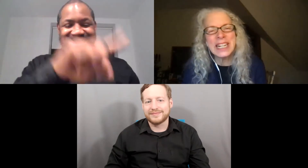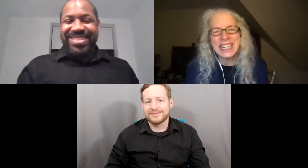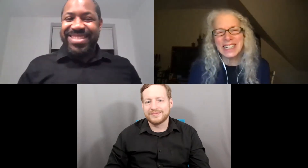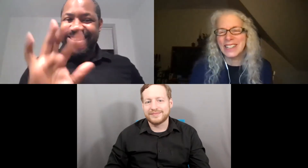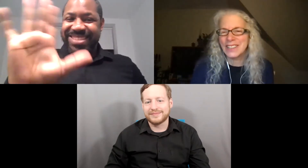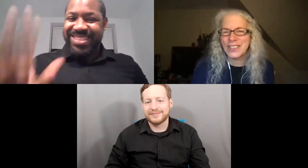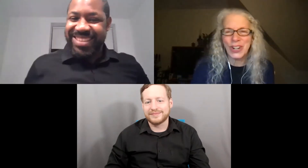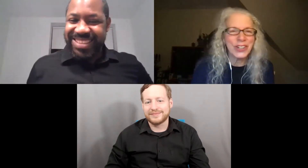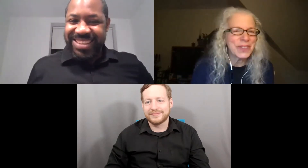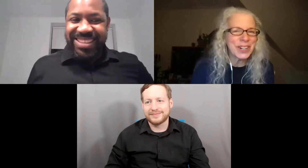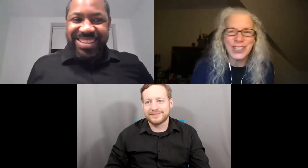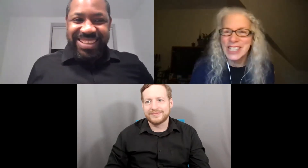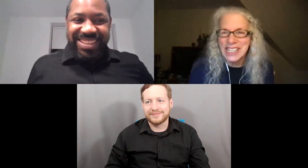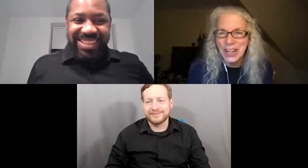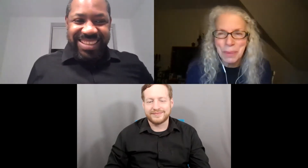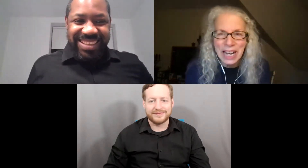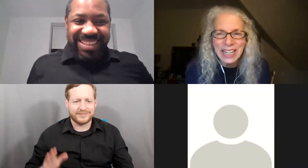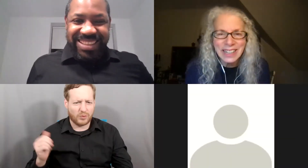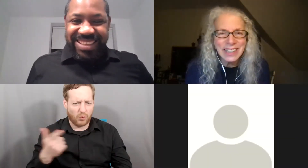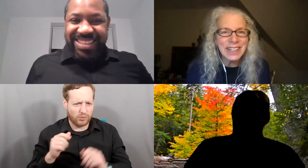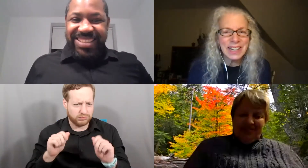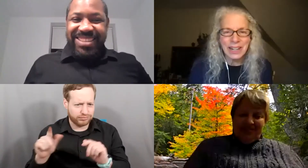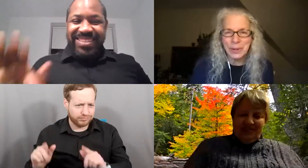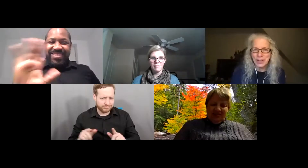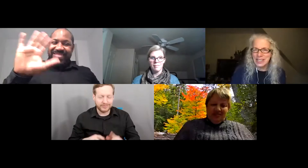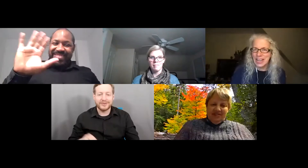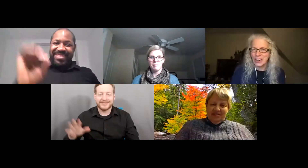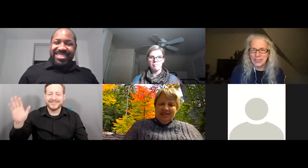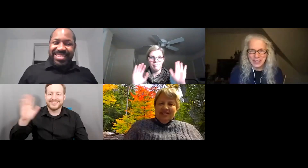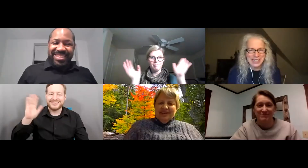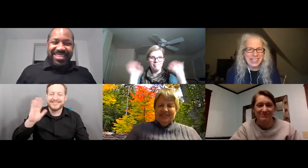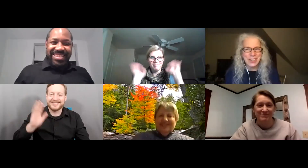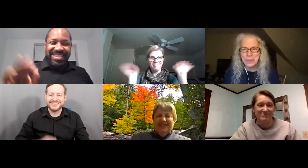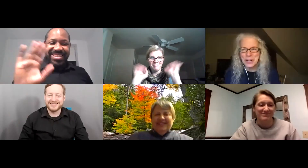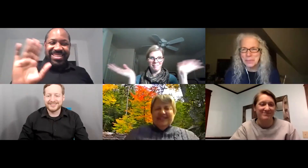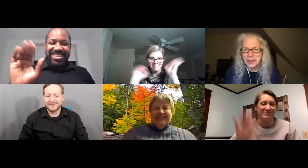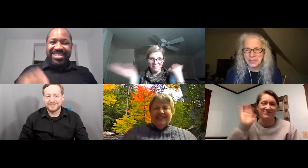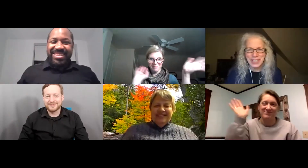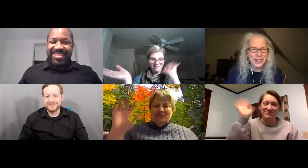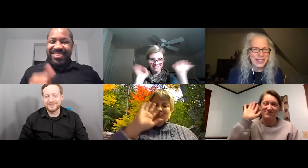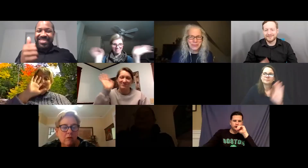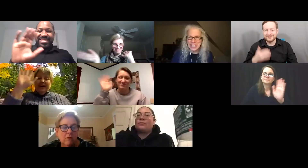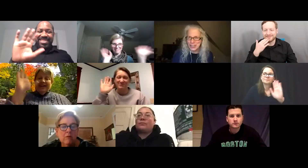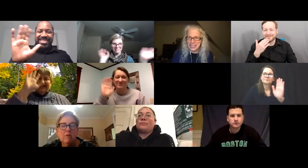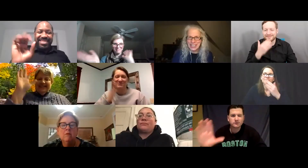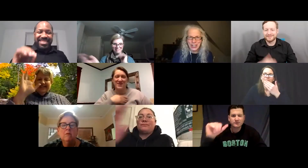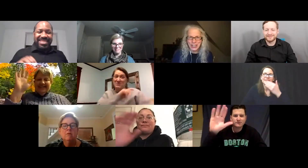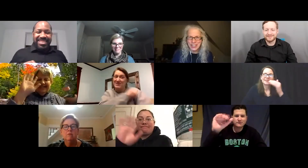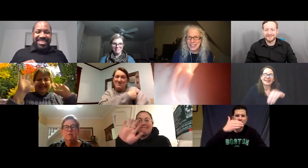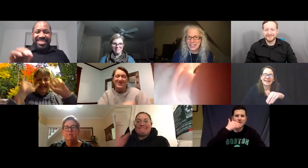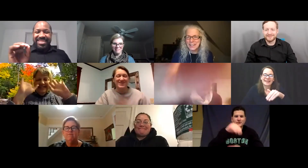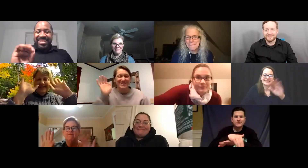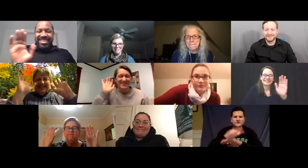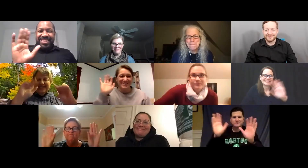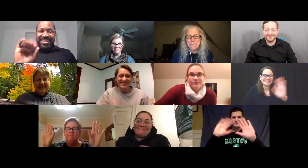Everybody can turn on your video just to say goodbye and we'll sign off. Yes, let's open up our videos. We can all see each other.